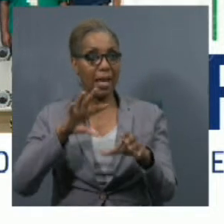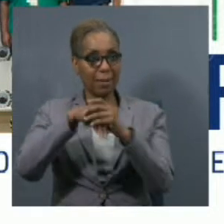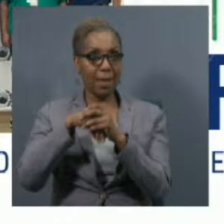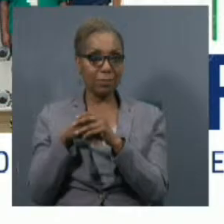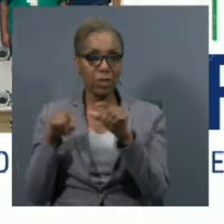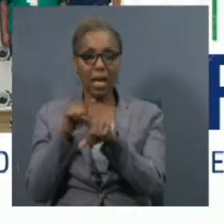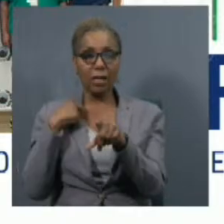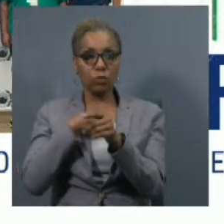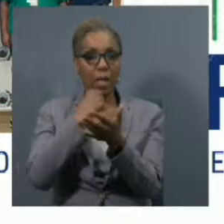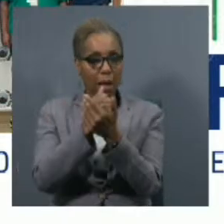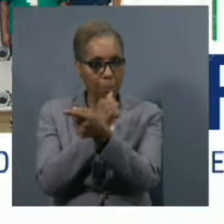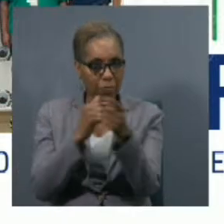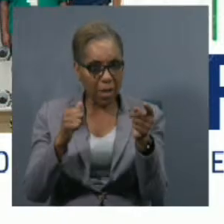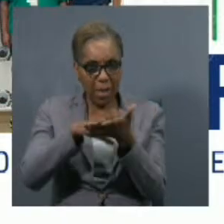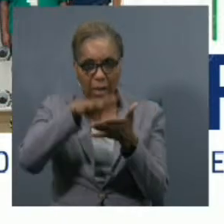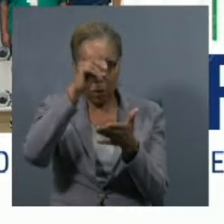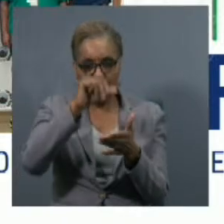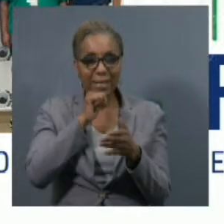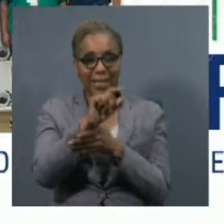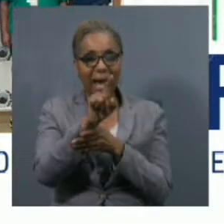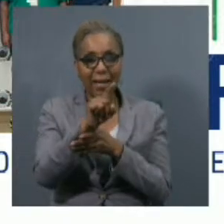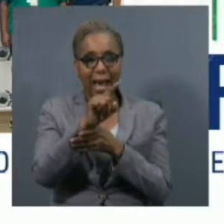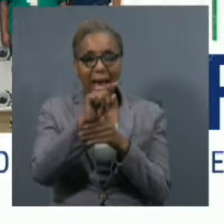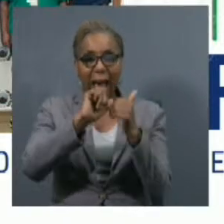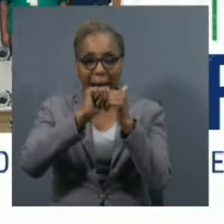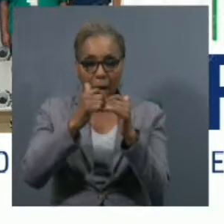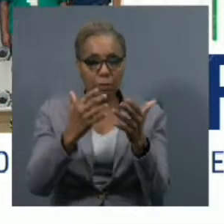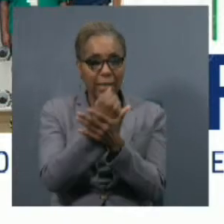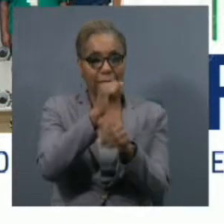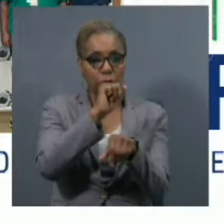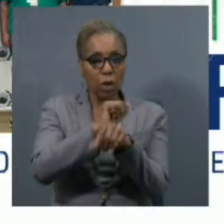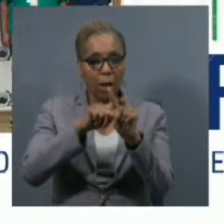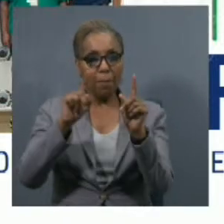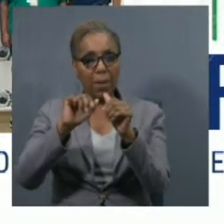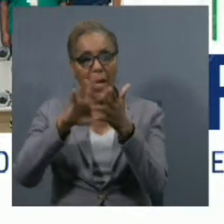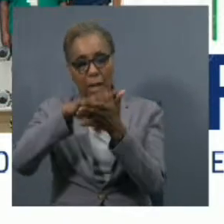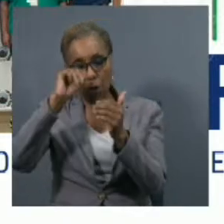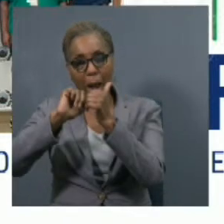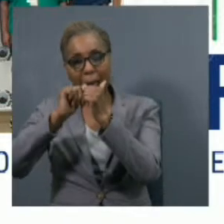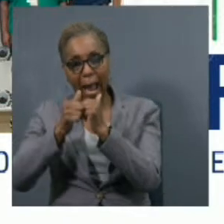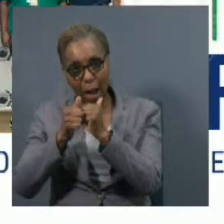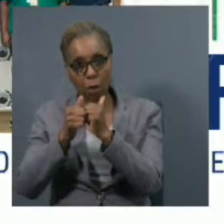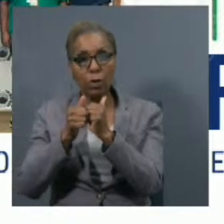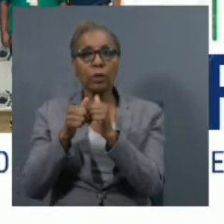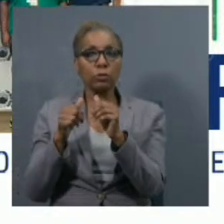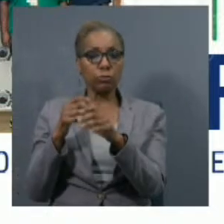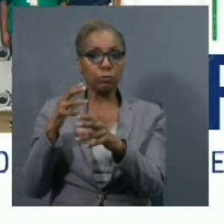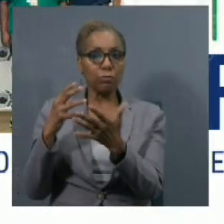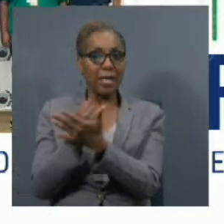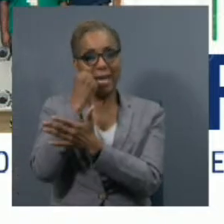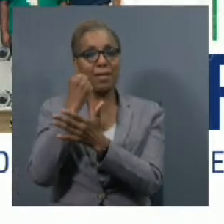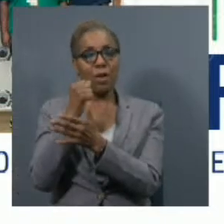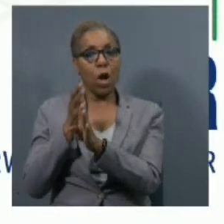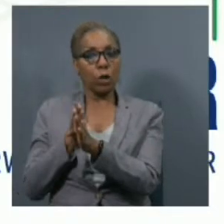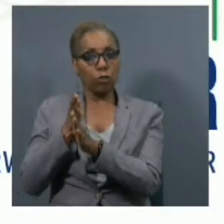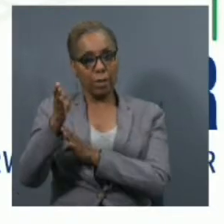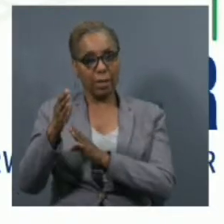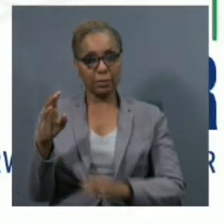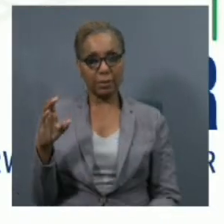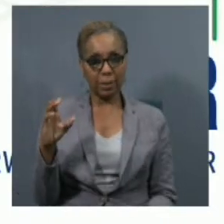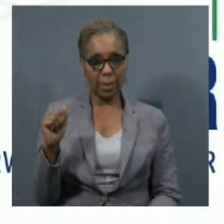engaged as we helped them learn not just to get a job, but learn how to gain a career.